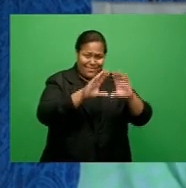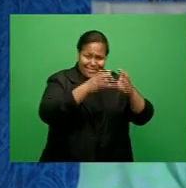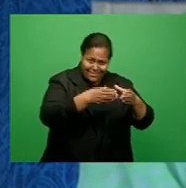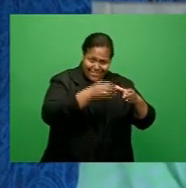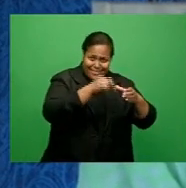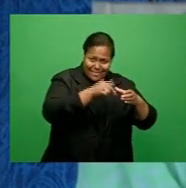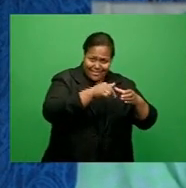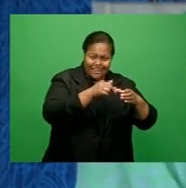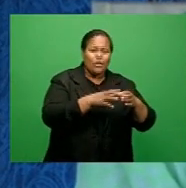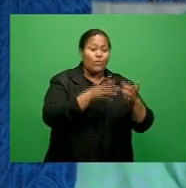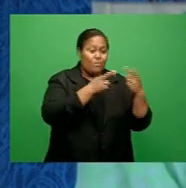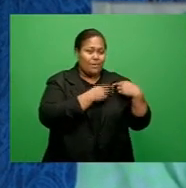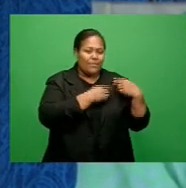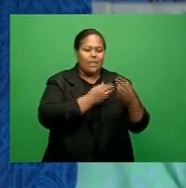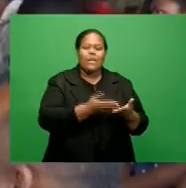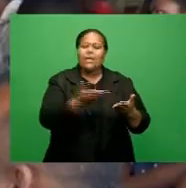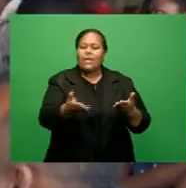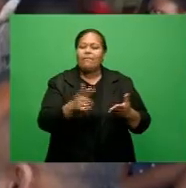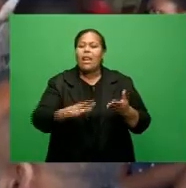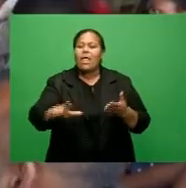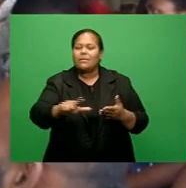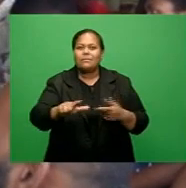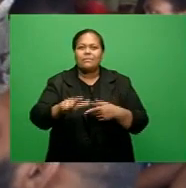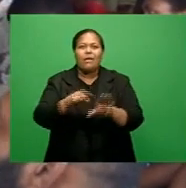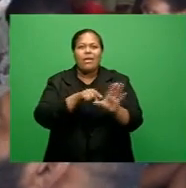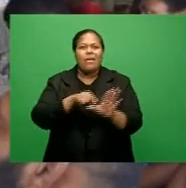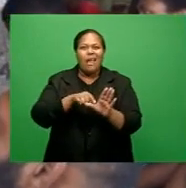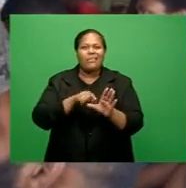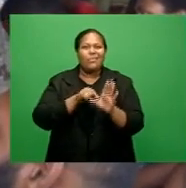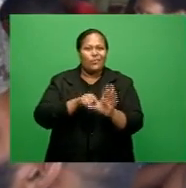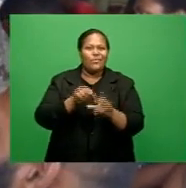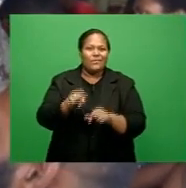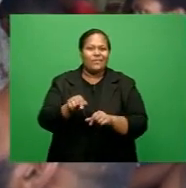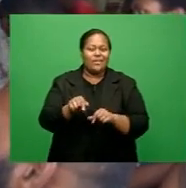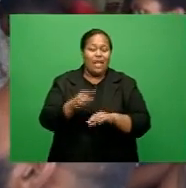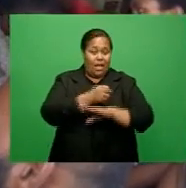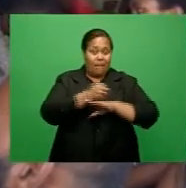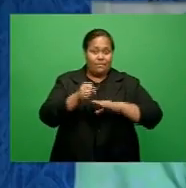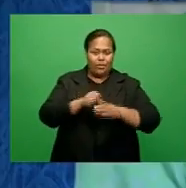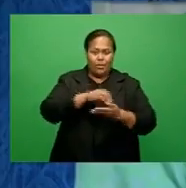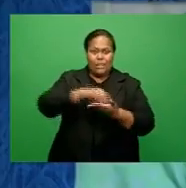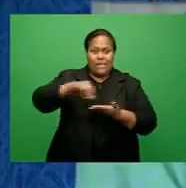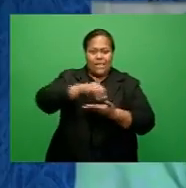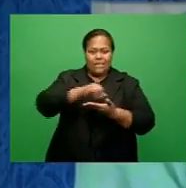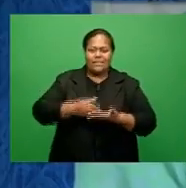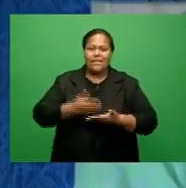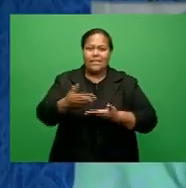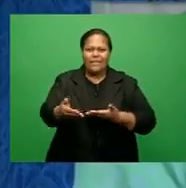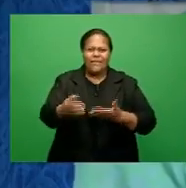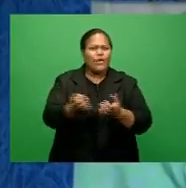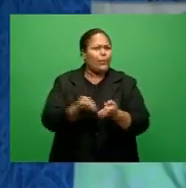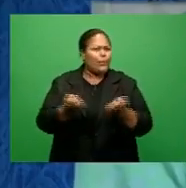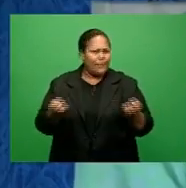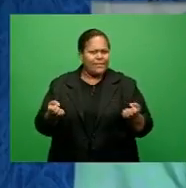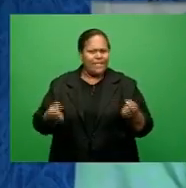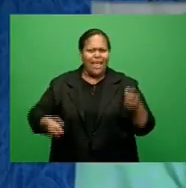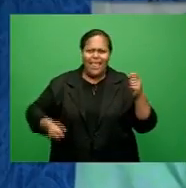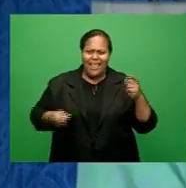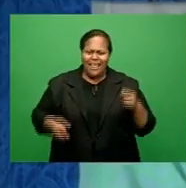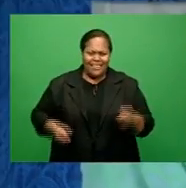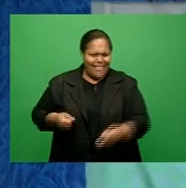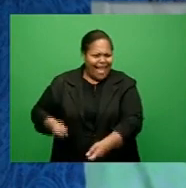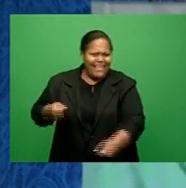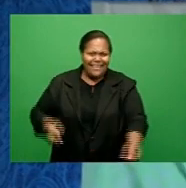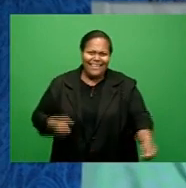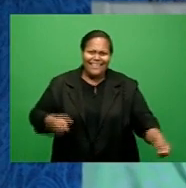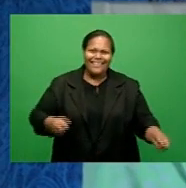government provides grants for equipment, tools, seedlings, water tanks, fencing materials, and